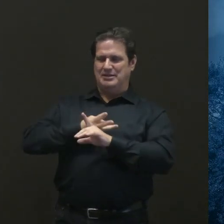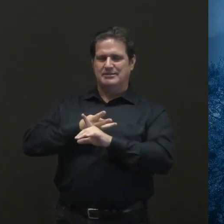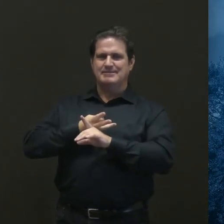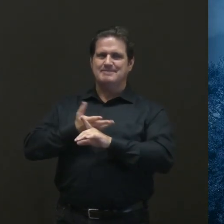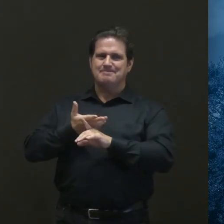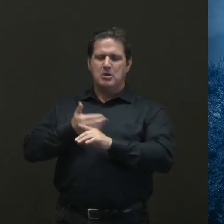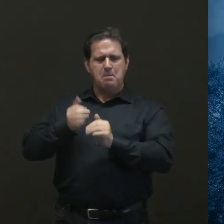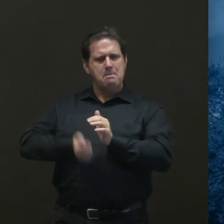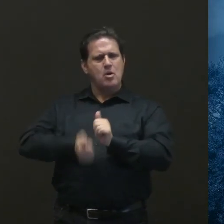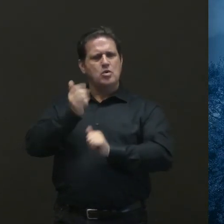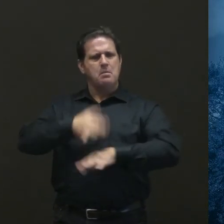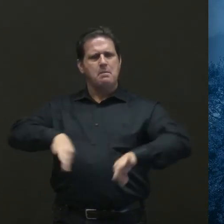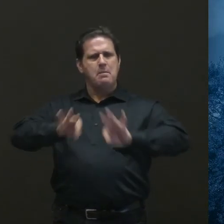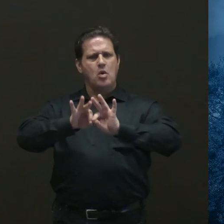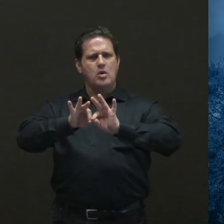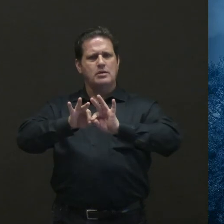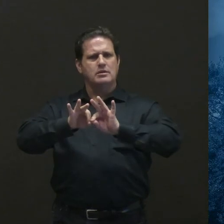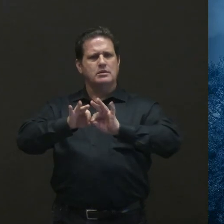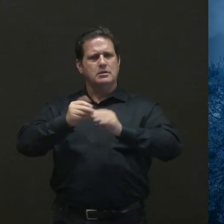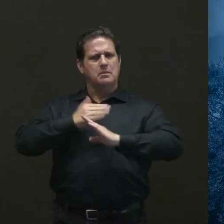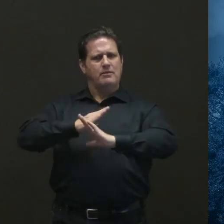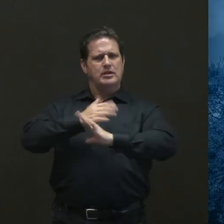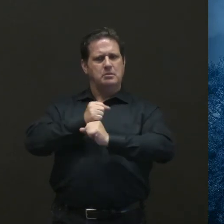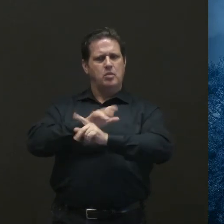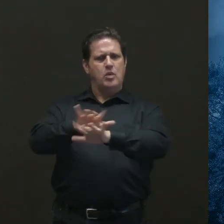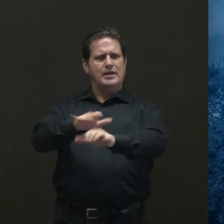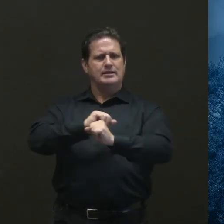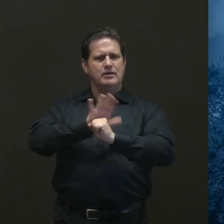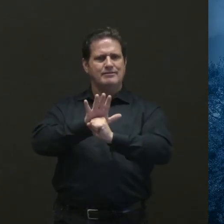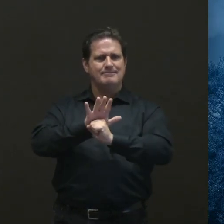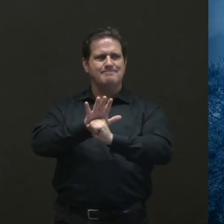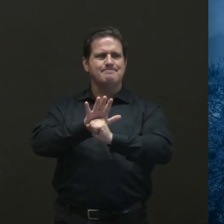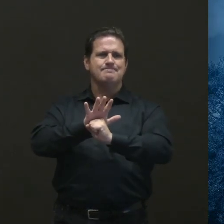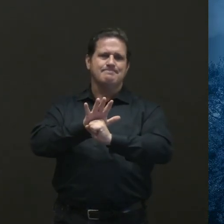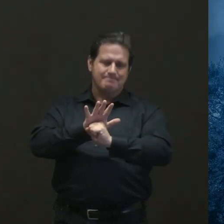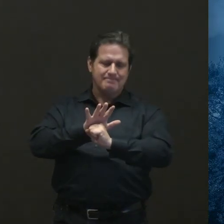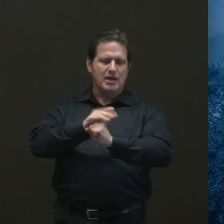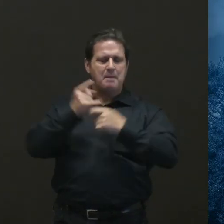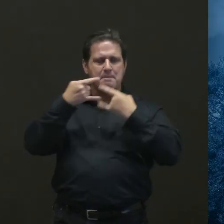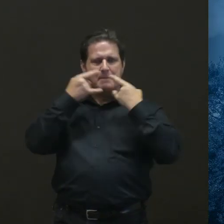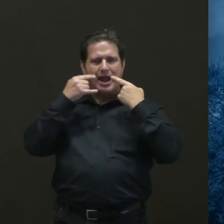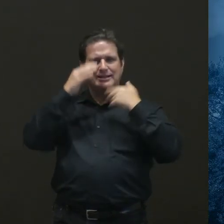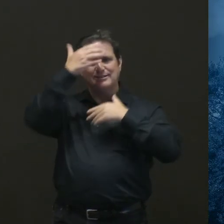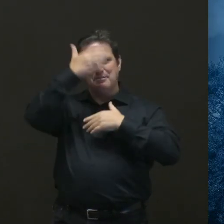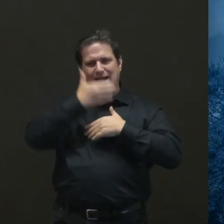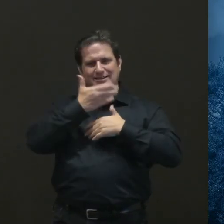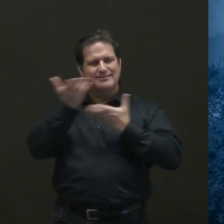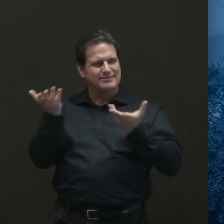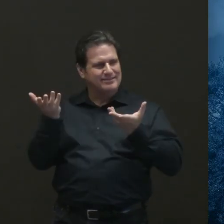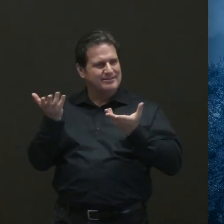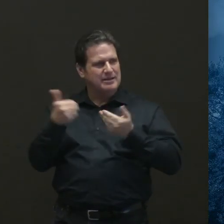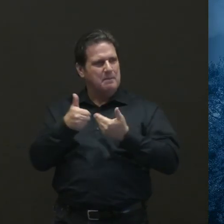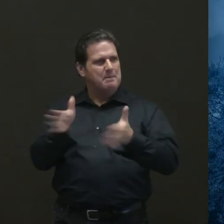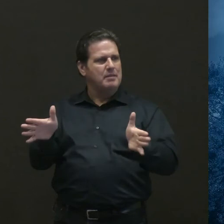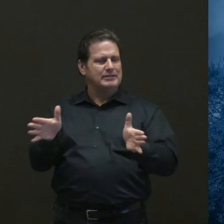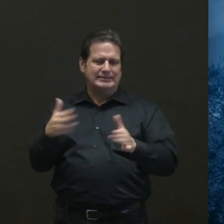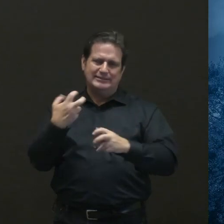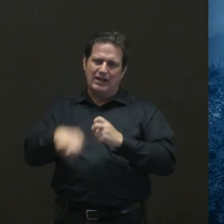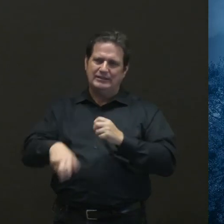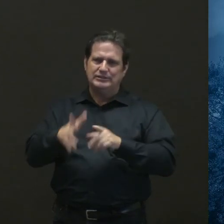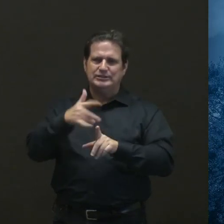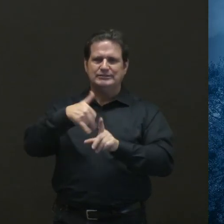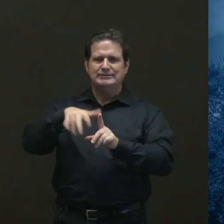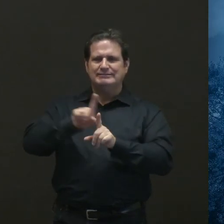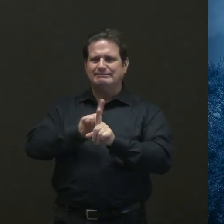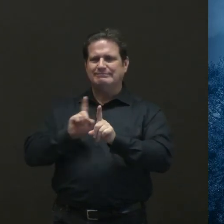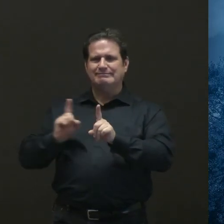that the most important thing that we can do to prevent the spread of COVID-19 is to wear a mask, particularly when you're in public and it's hard to social